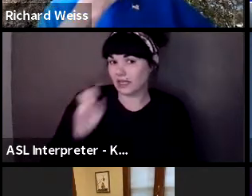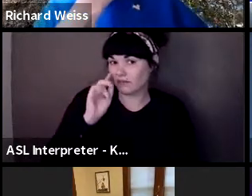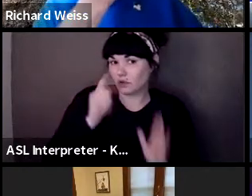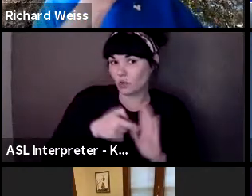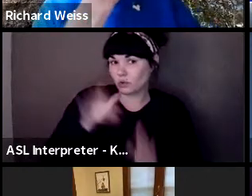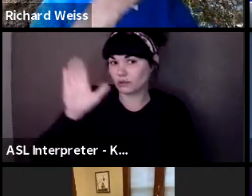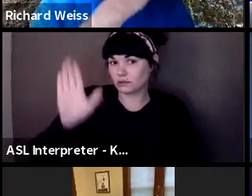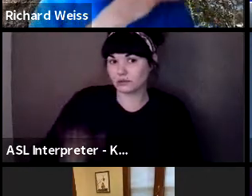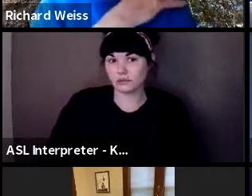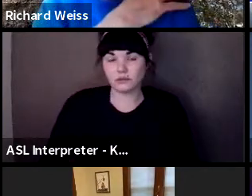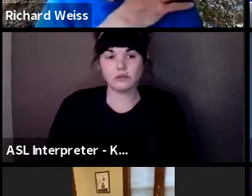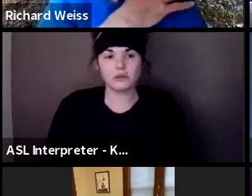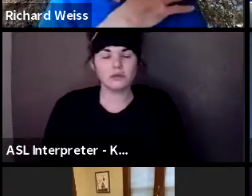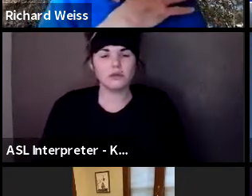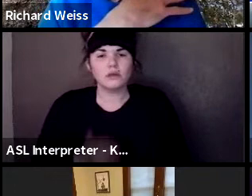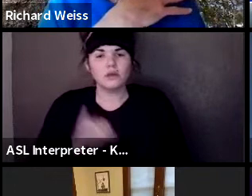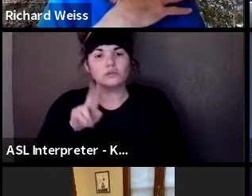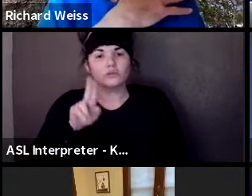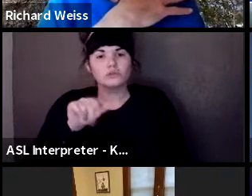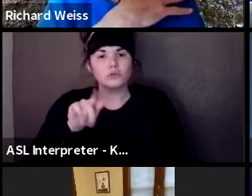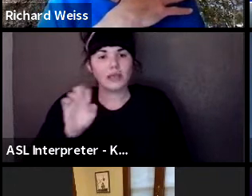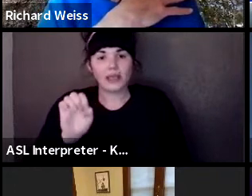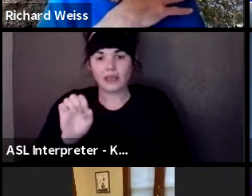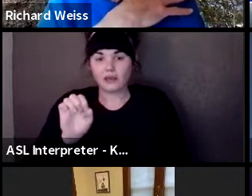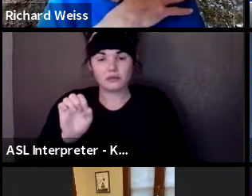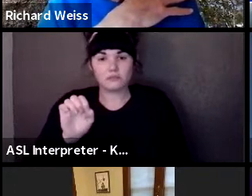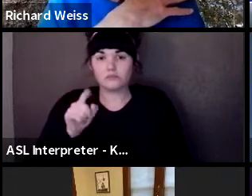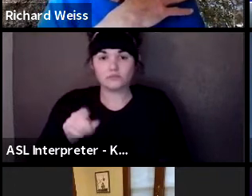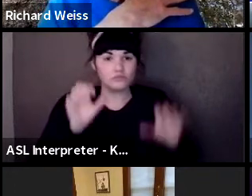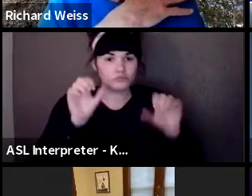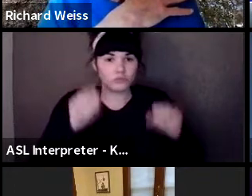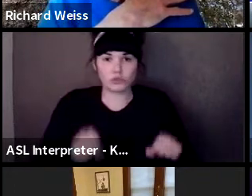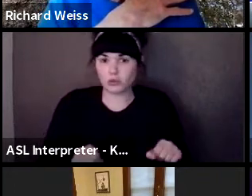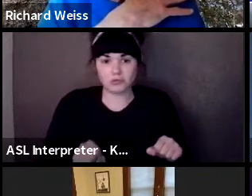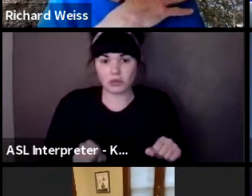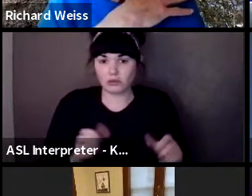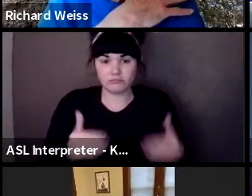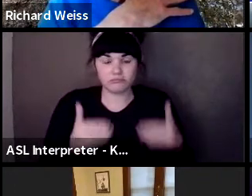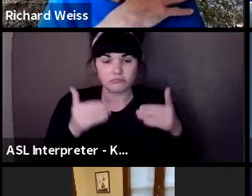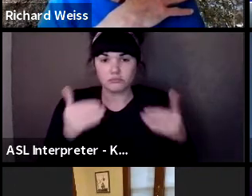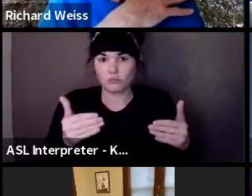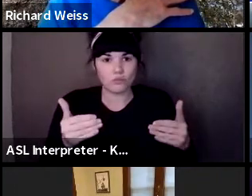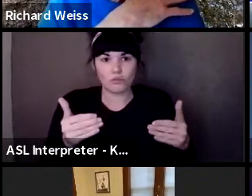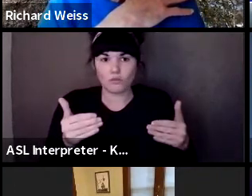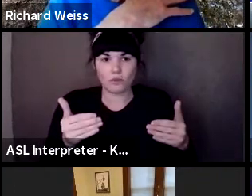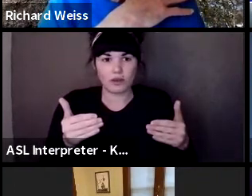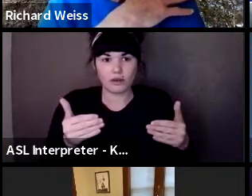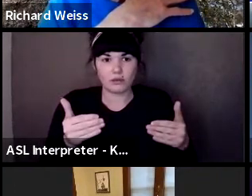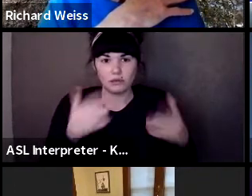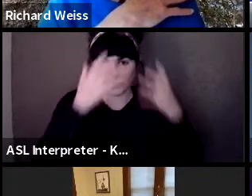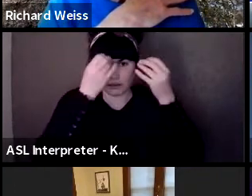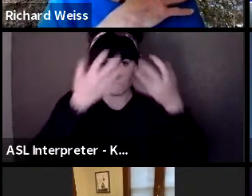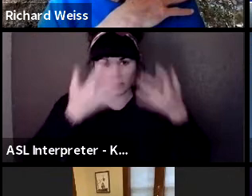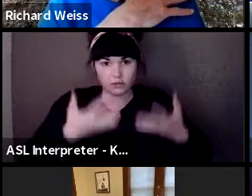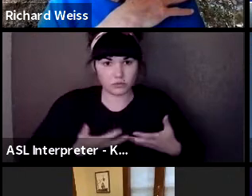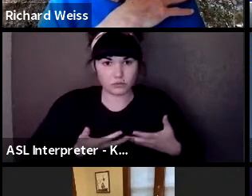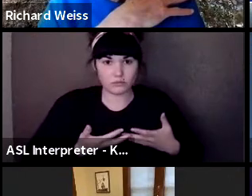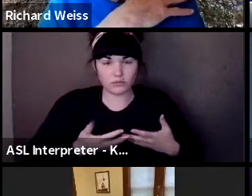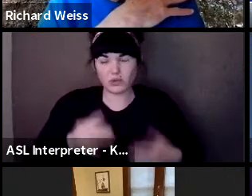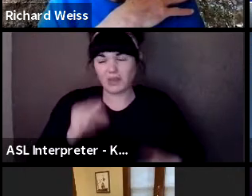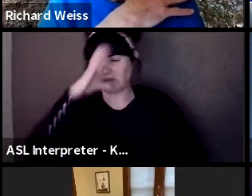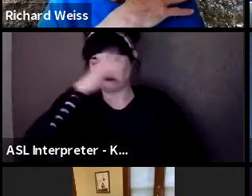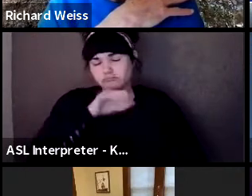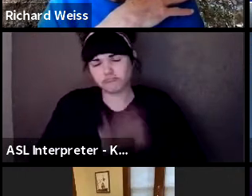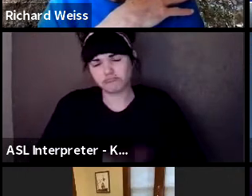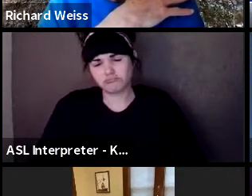Julianne, there's nothing preventing you from giving us some kind of idea of what the various agencies would charge on an